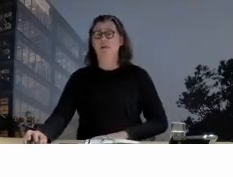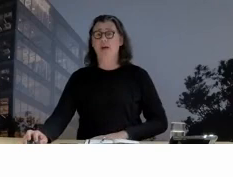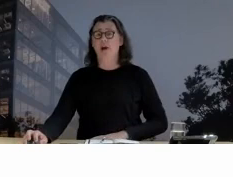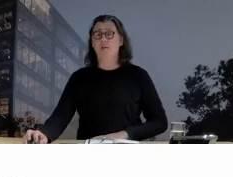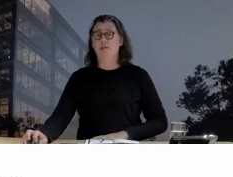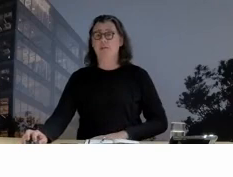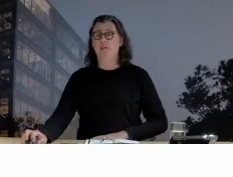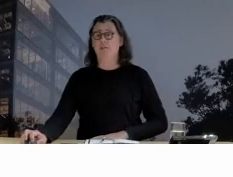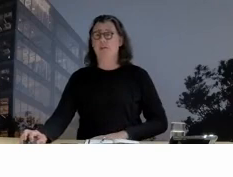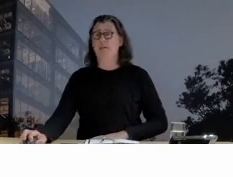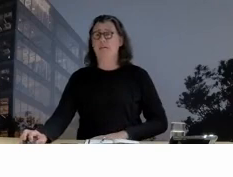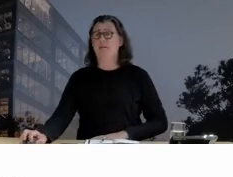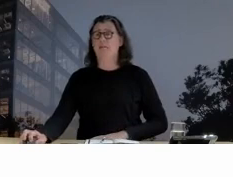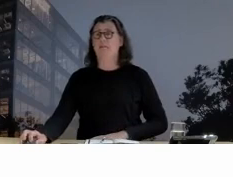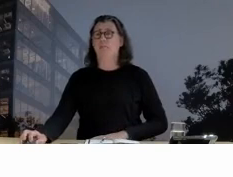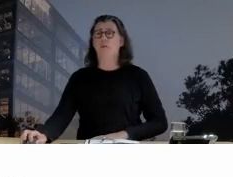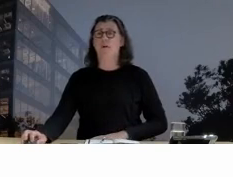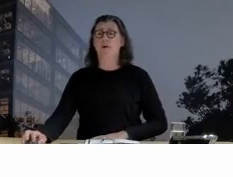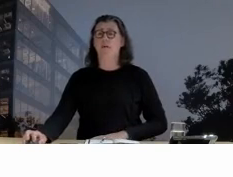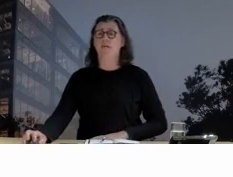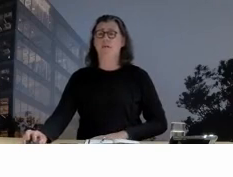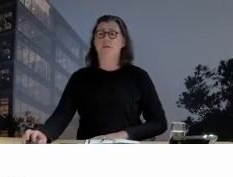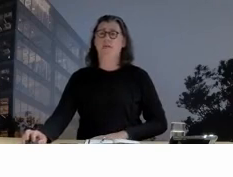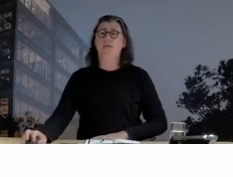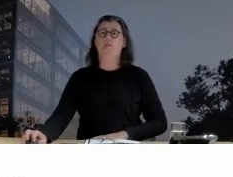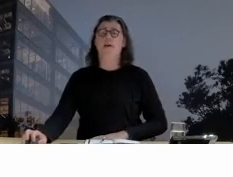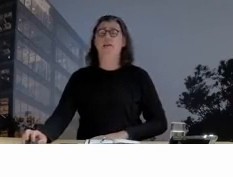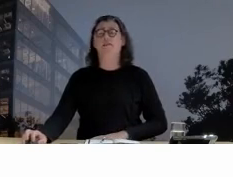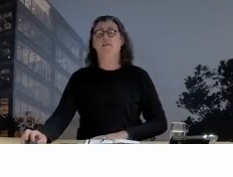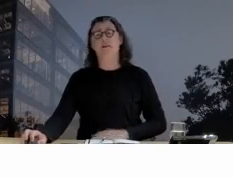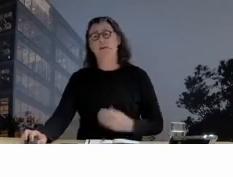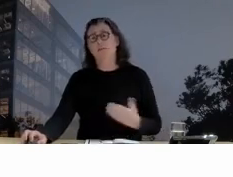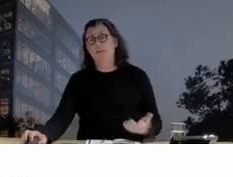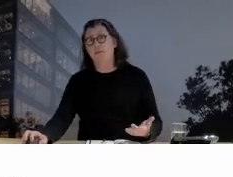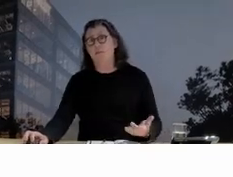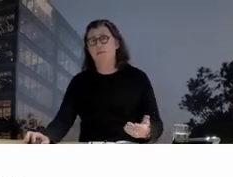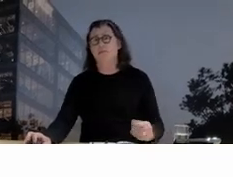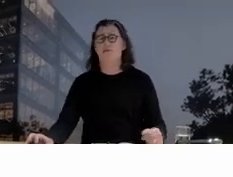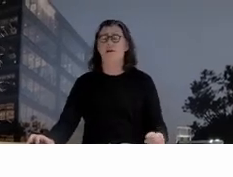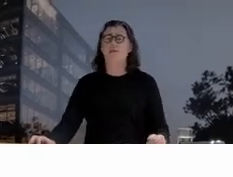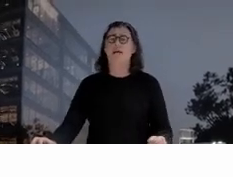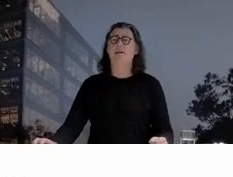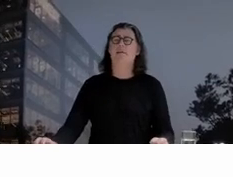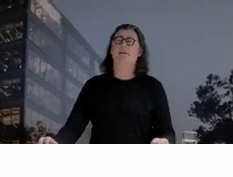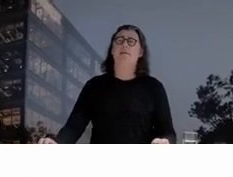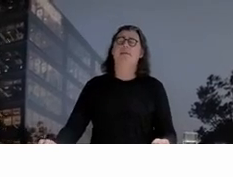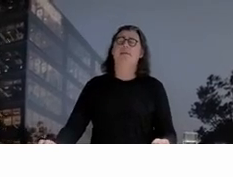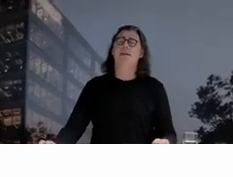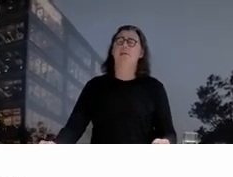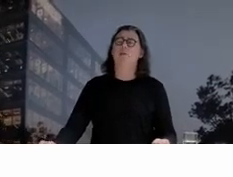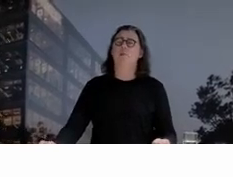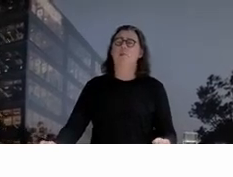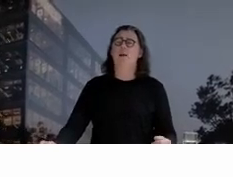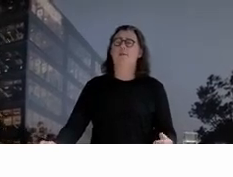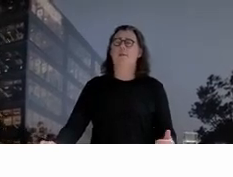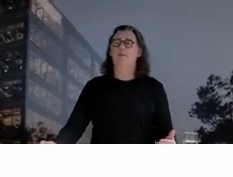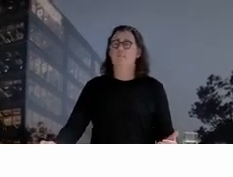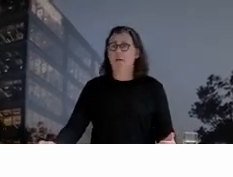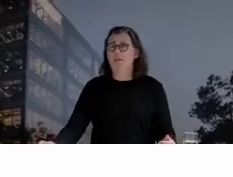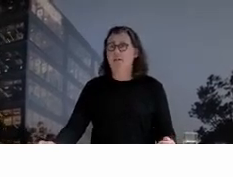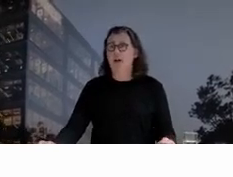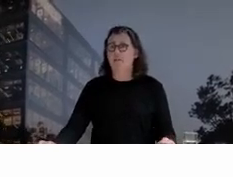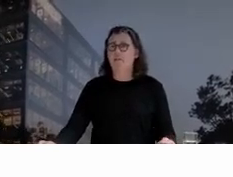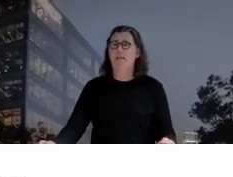whole of life carbon is this big blue box. Cradle to grave is another way of describing that. That